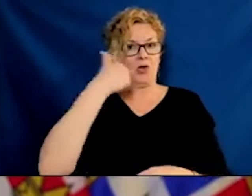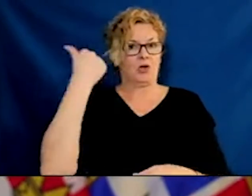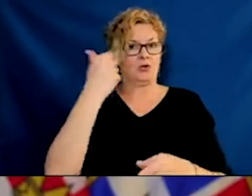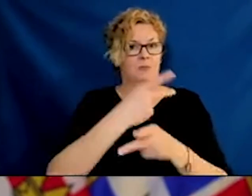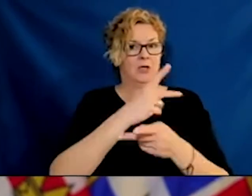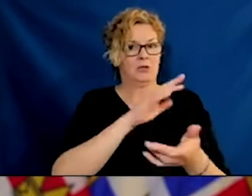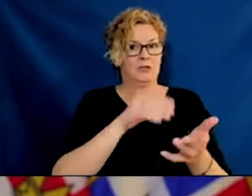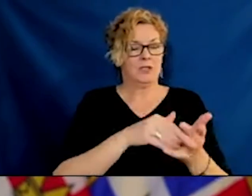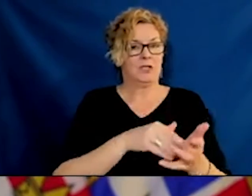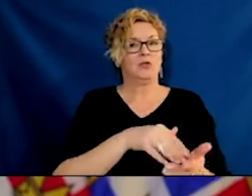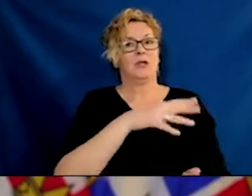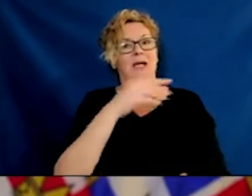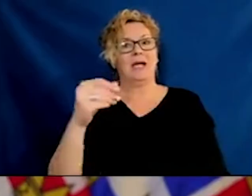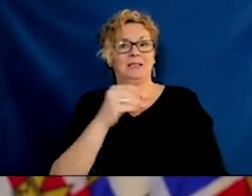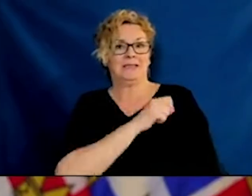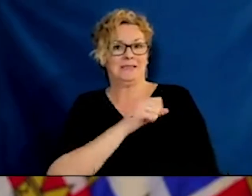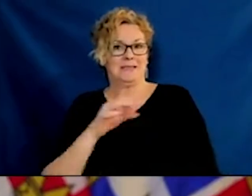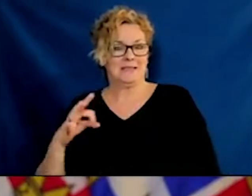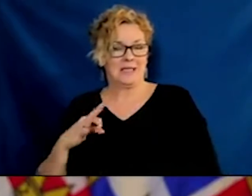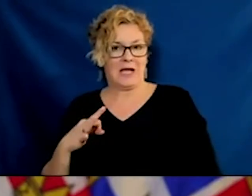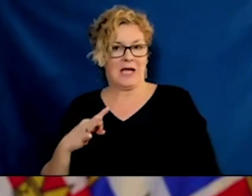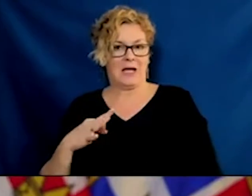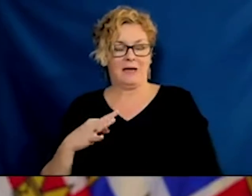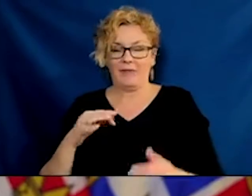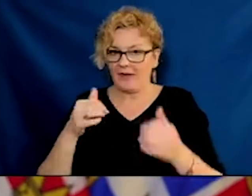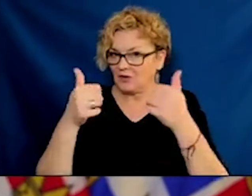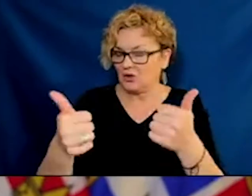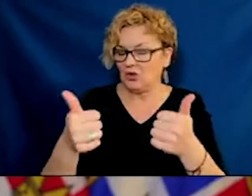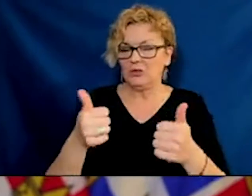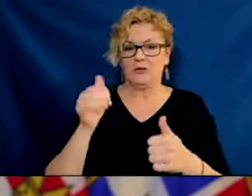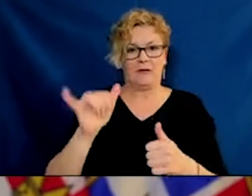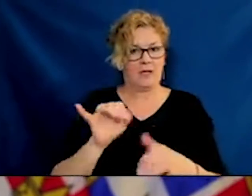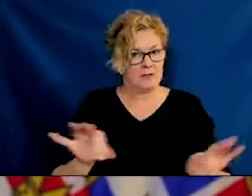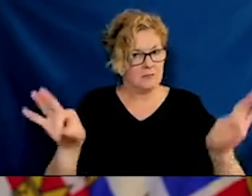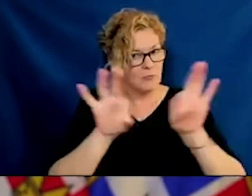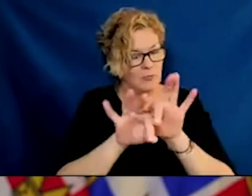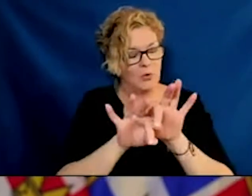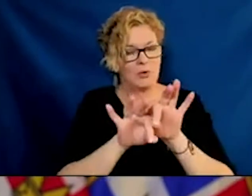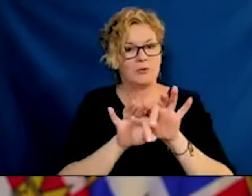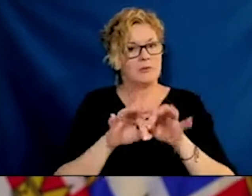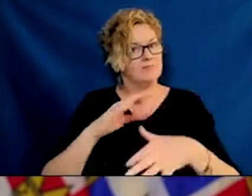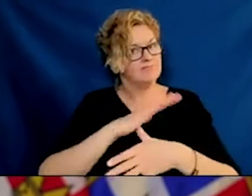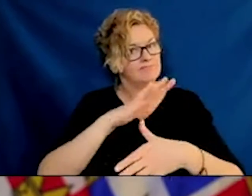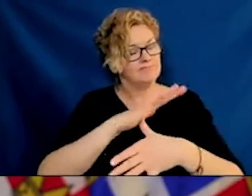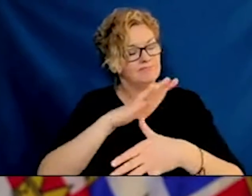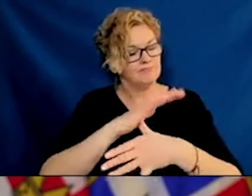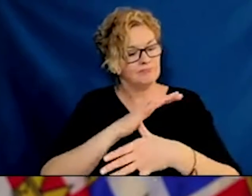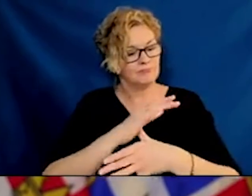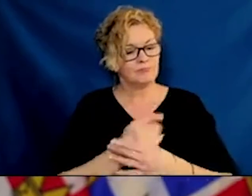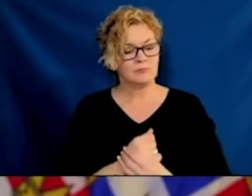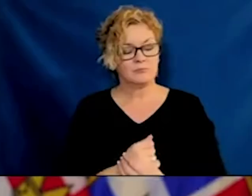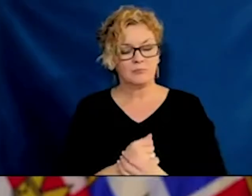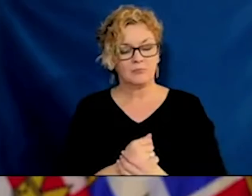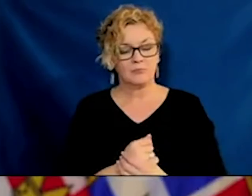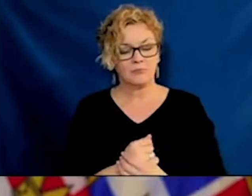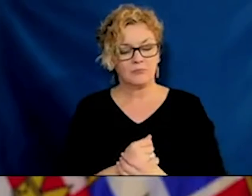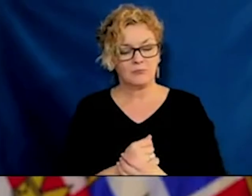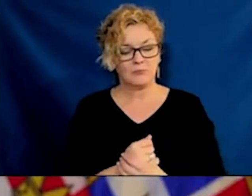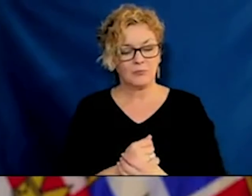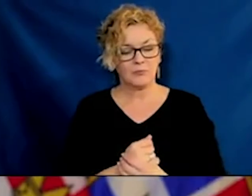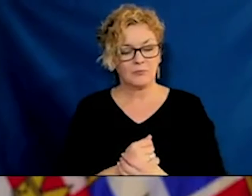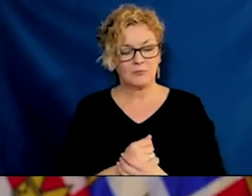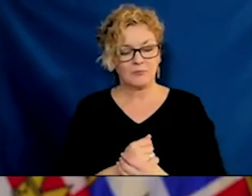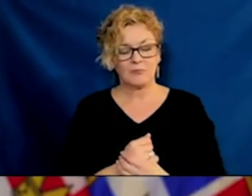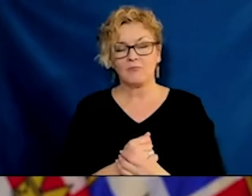protect those most vulnerable. That includes all of the long-term care and assisted living facilities in the Island